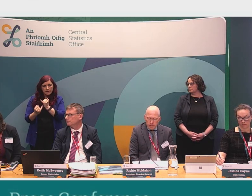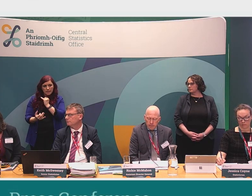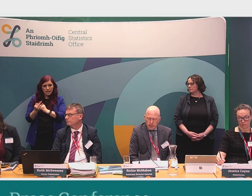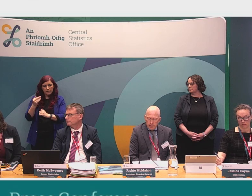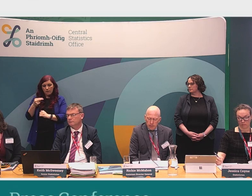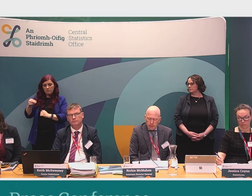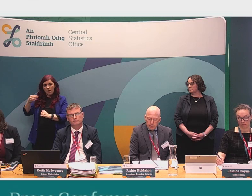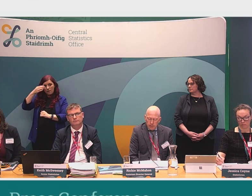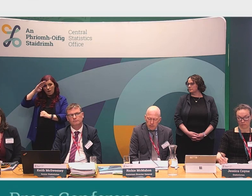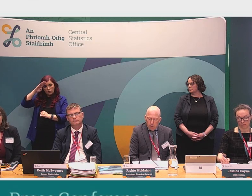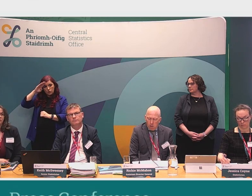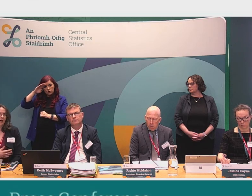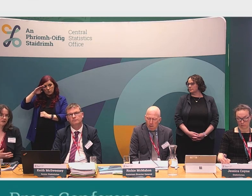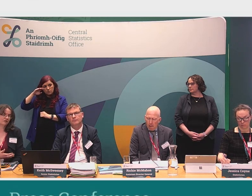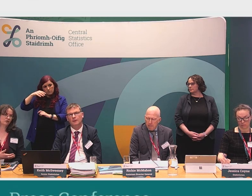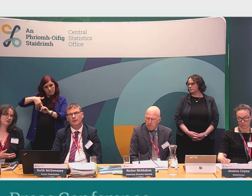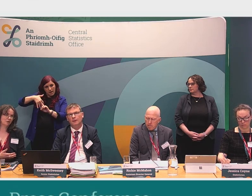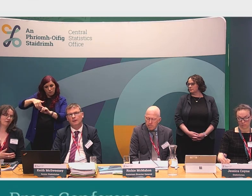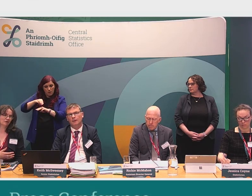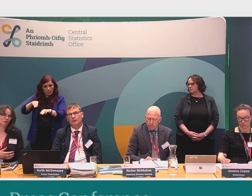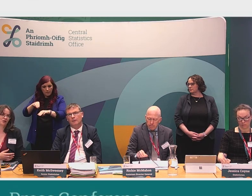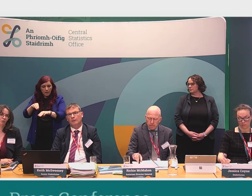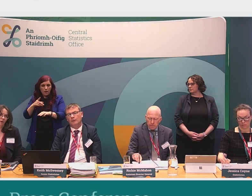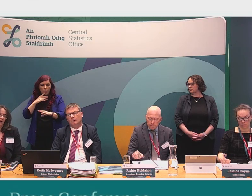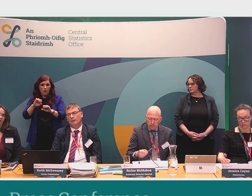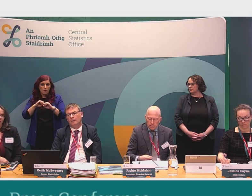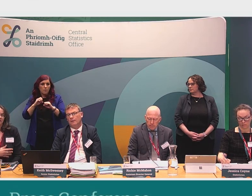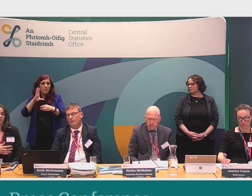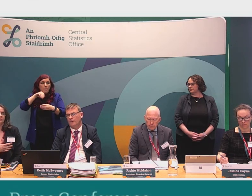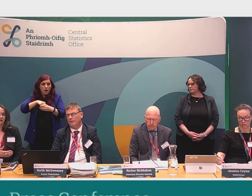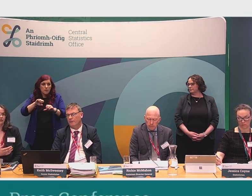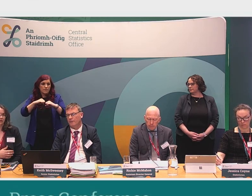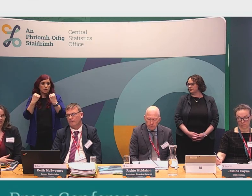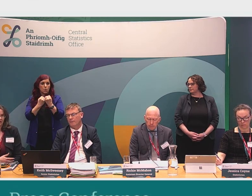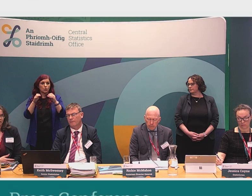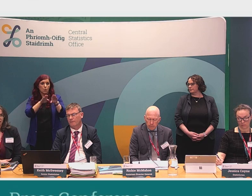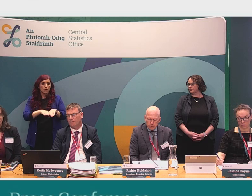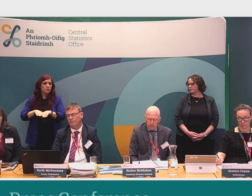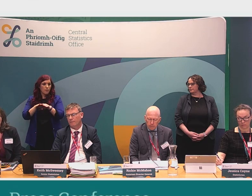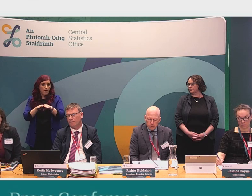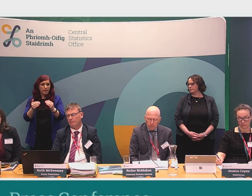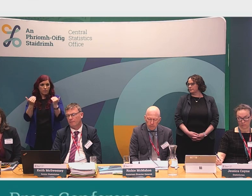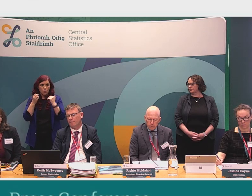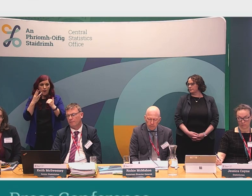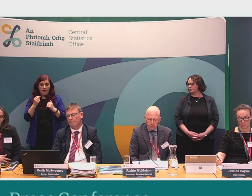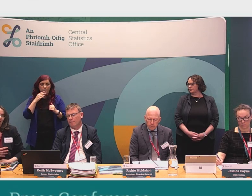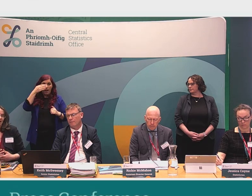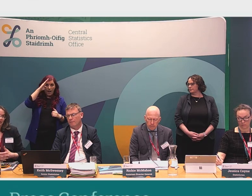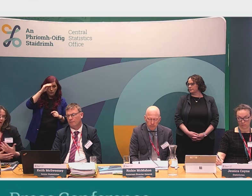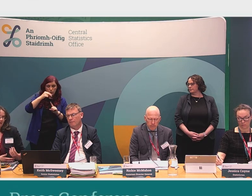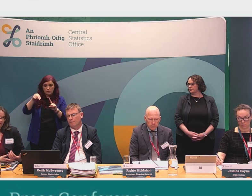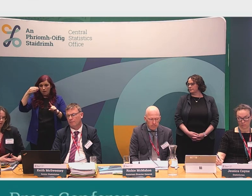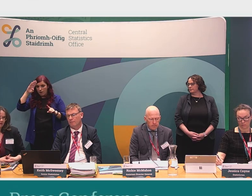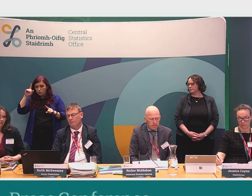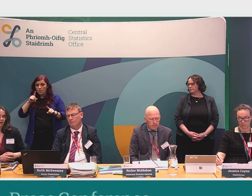non-Irish background of people, so as part of the socio-demographic information, we will have whether someone was Irish or non-Irish. But in terms of, the location of where